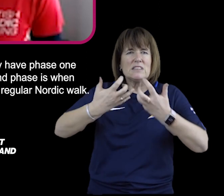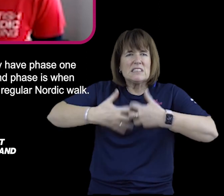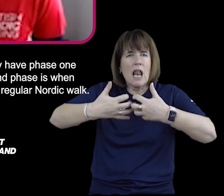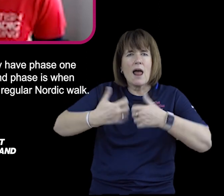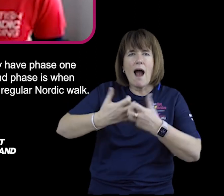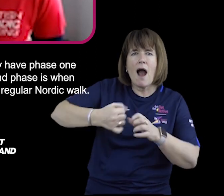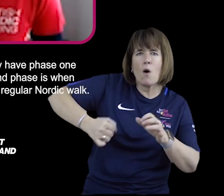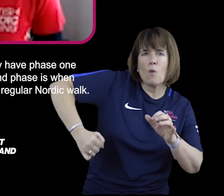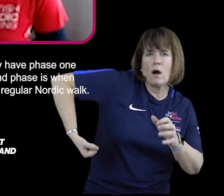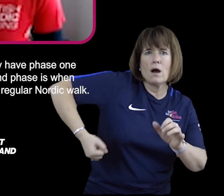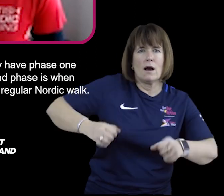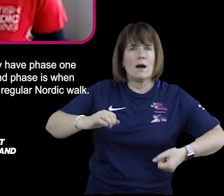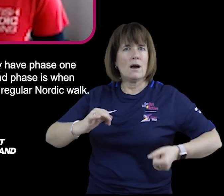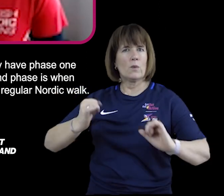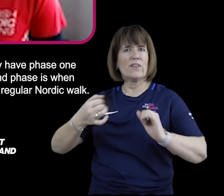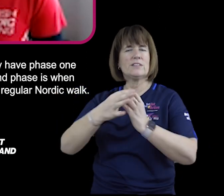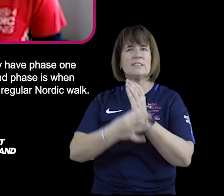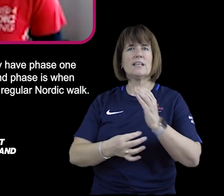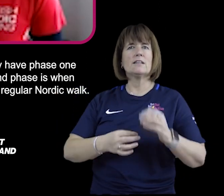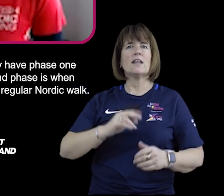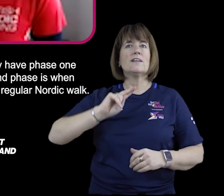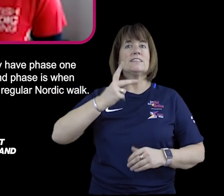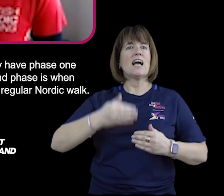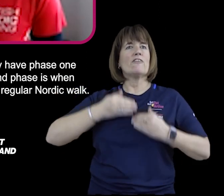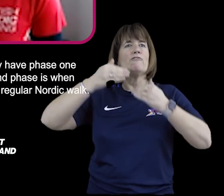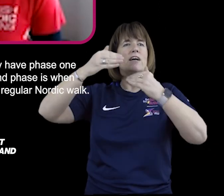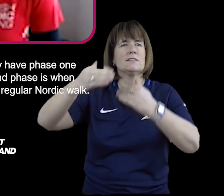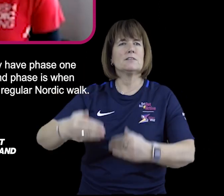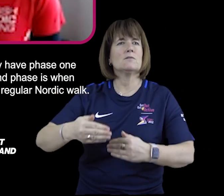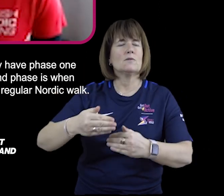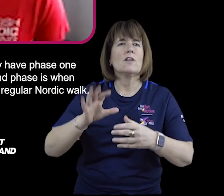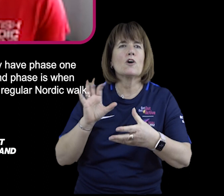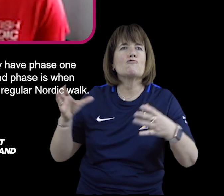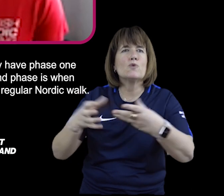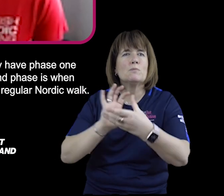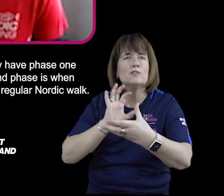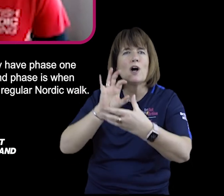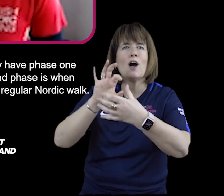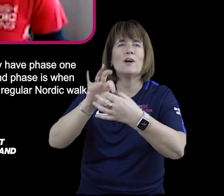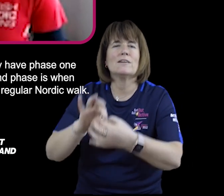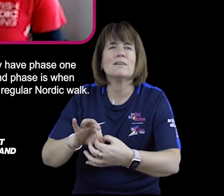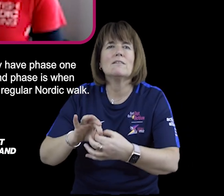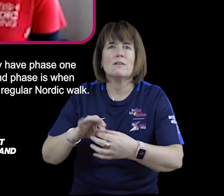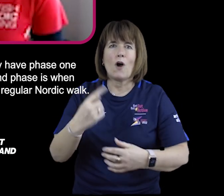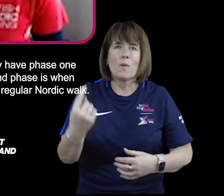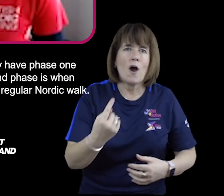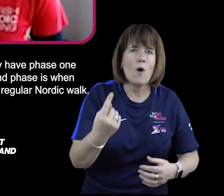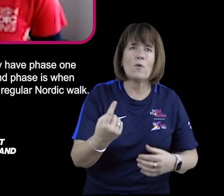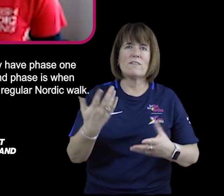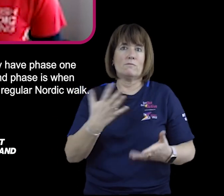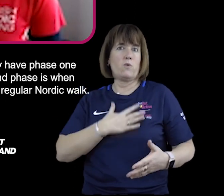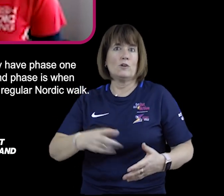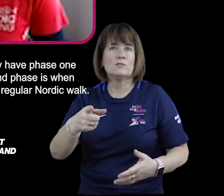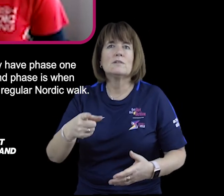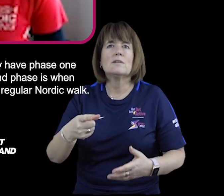they learn the technique. And then the second phase is when they join a group, or perhaps they do it on their own if they prefer, but then they go for a regular